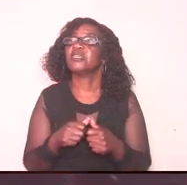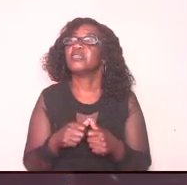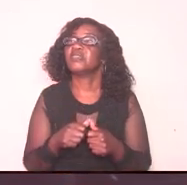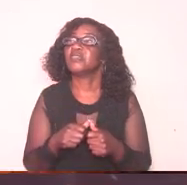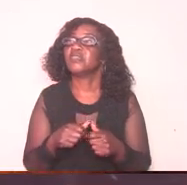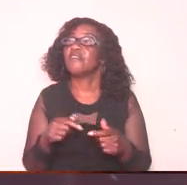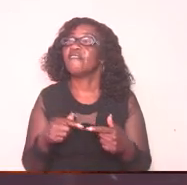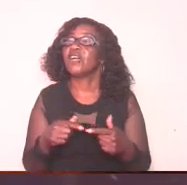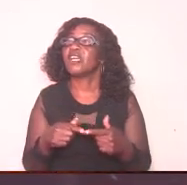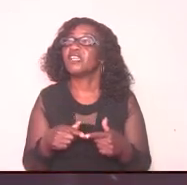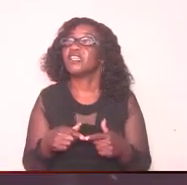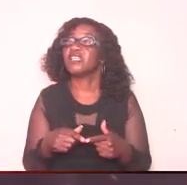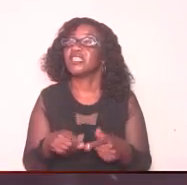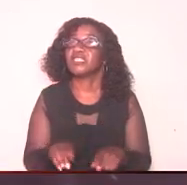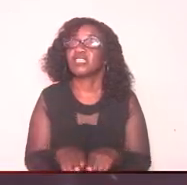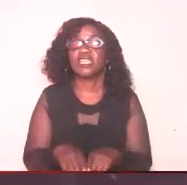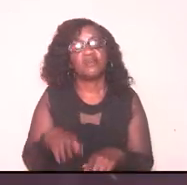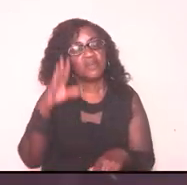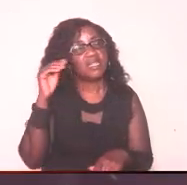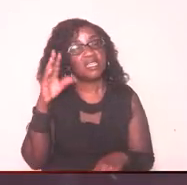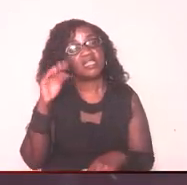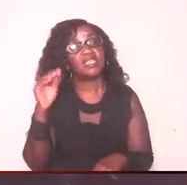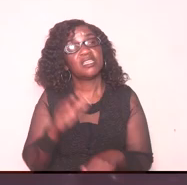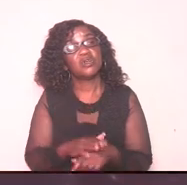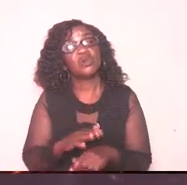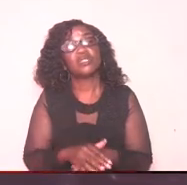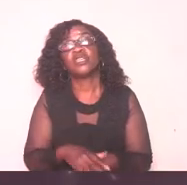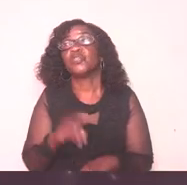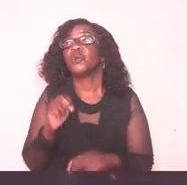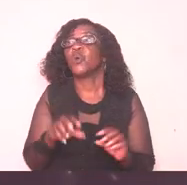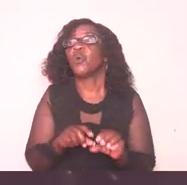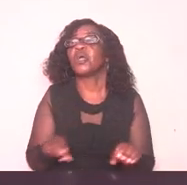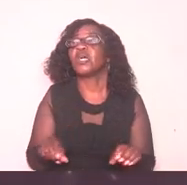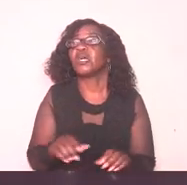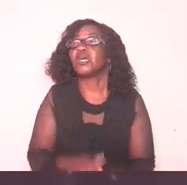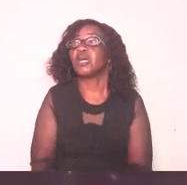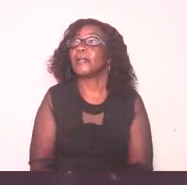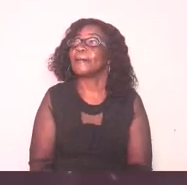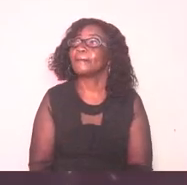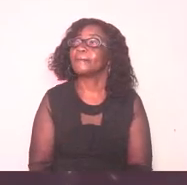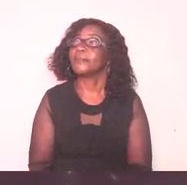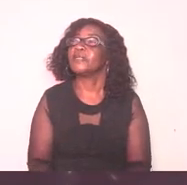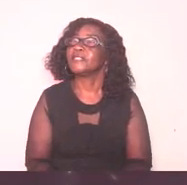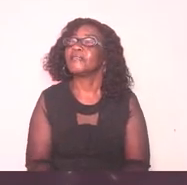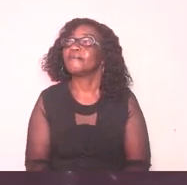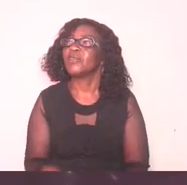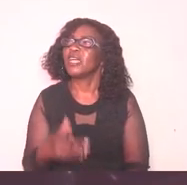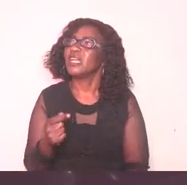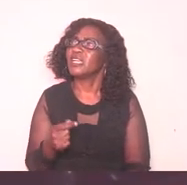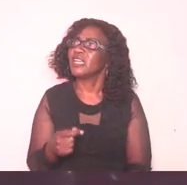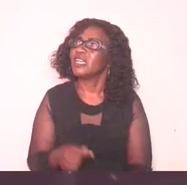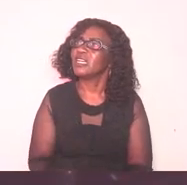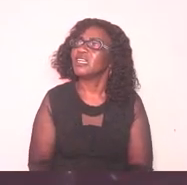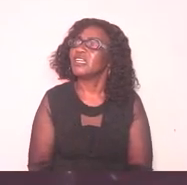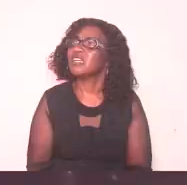at this point, we are really learning new things, new words, and you know, in the vein of learning, I just need to ask, what is